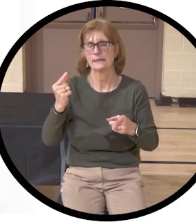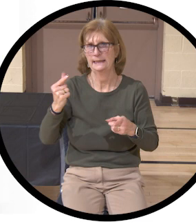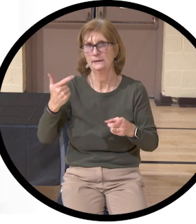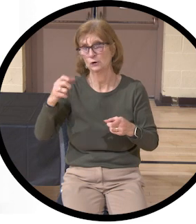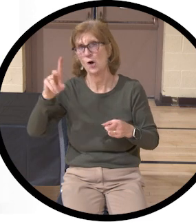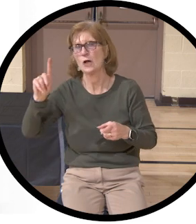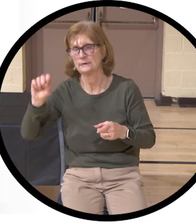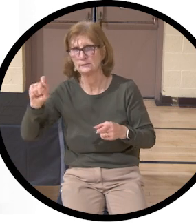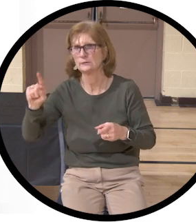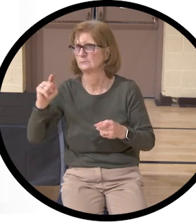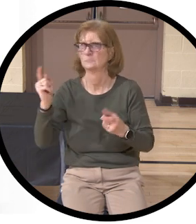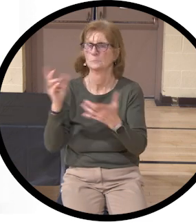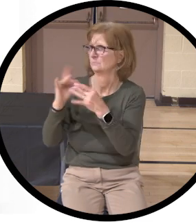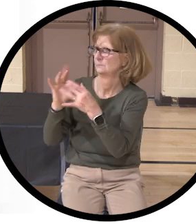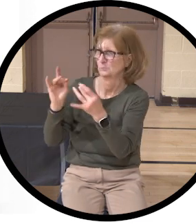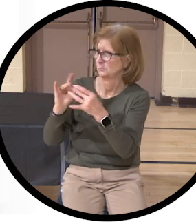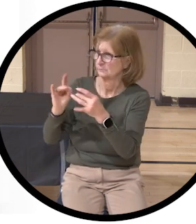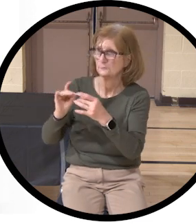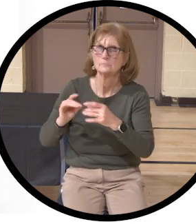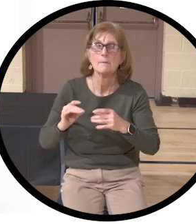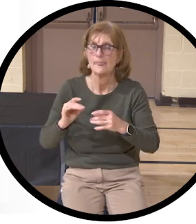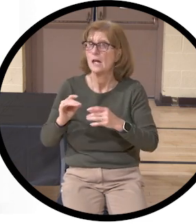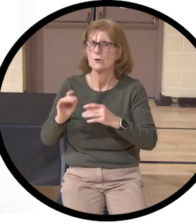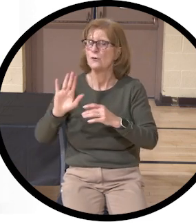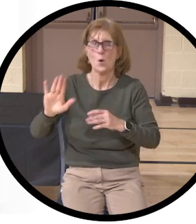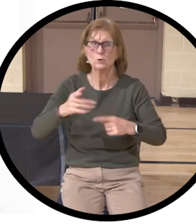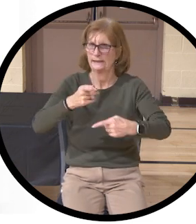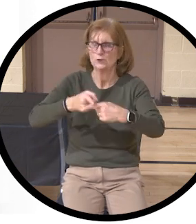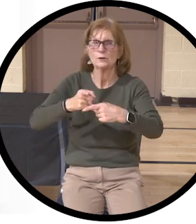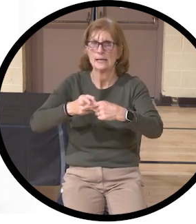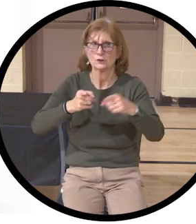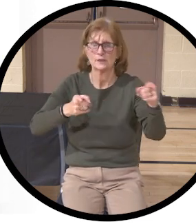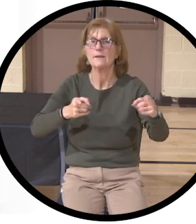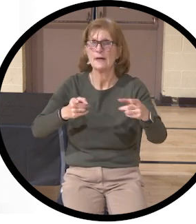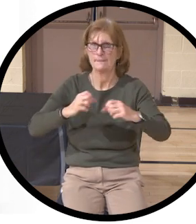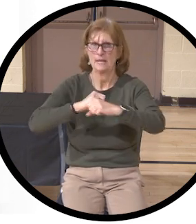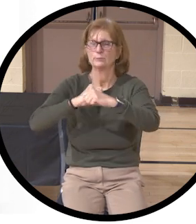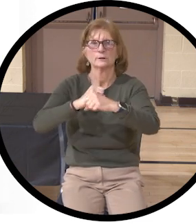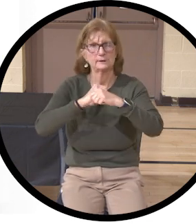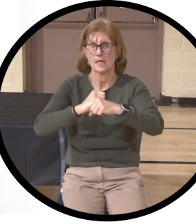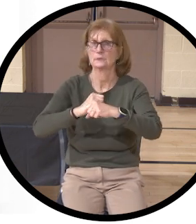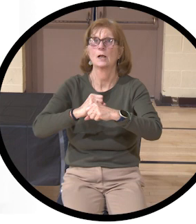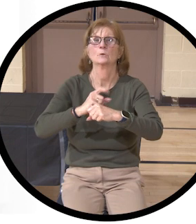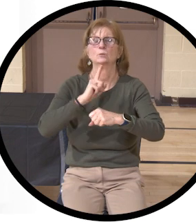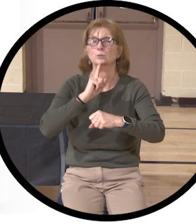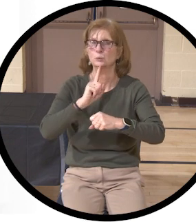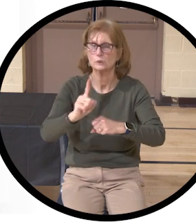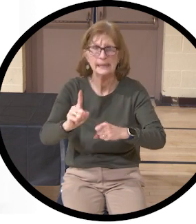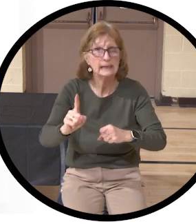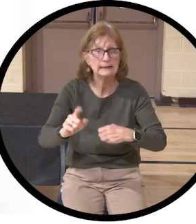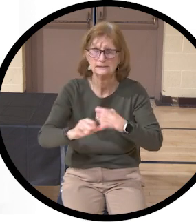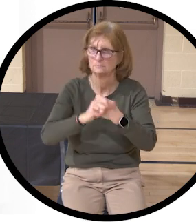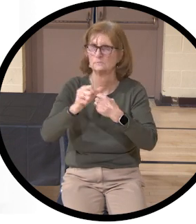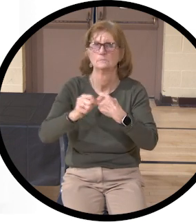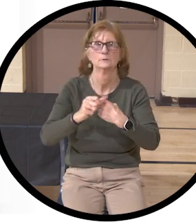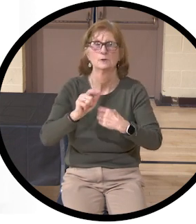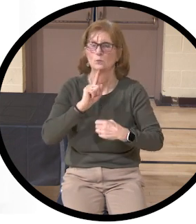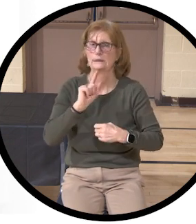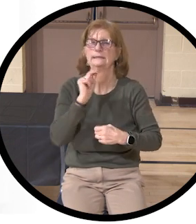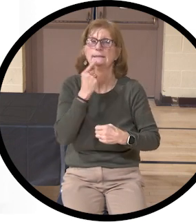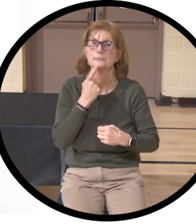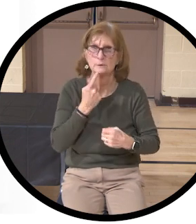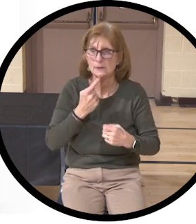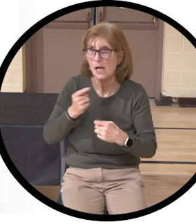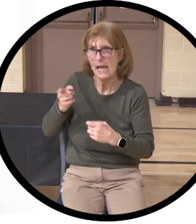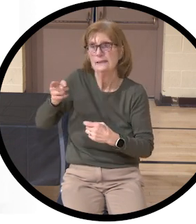hasn't, the intersections they're at are some of the craziest intersections we've seen, and I know that there's a lot of intersections that don't get to have crossing guards